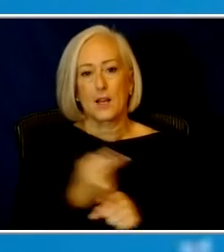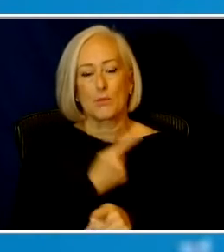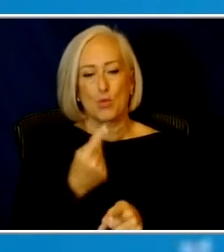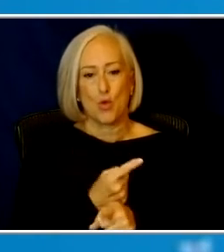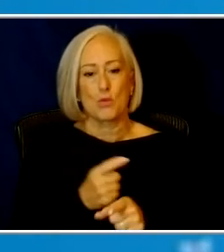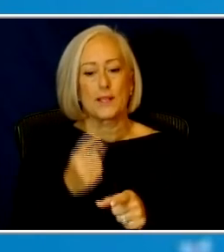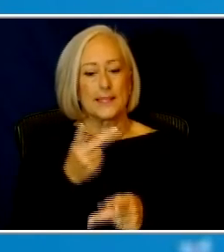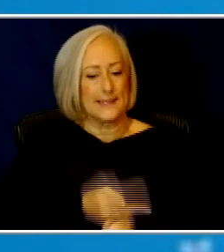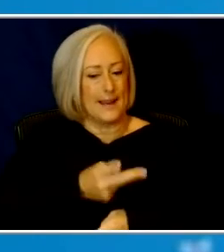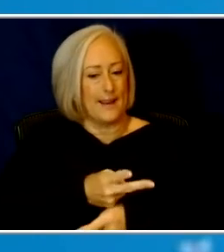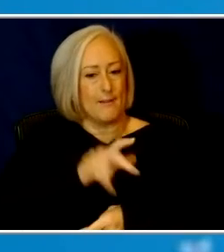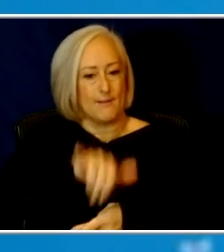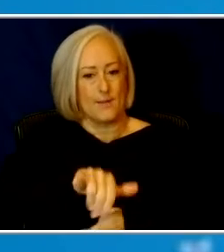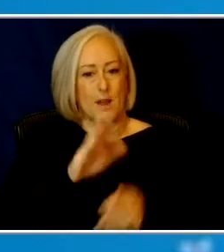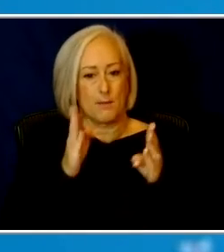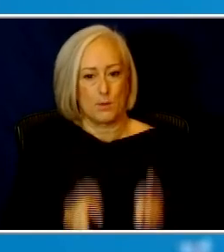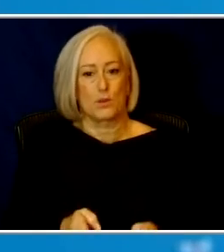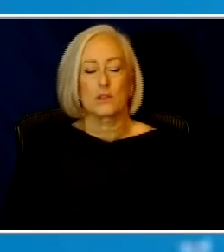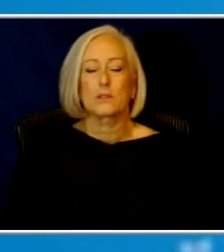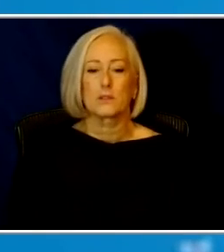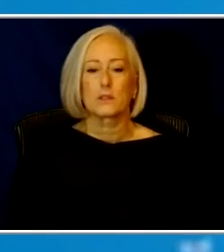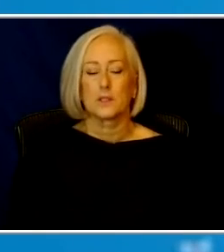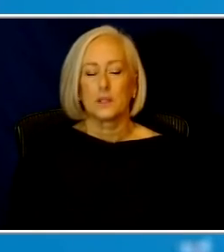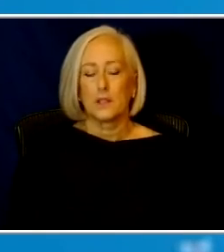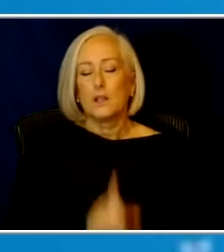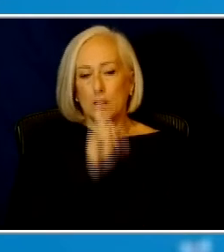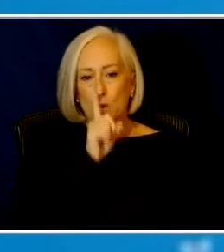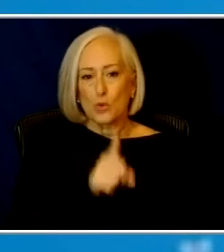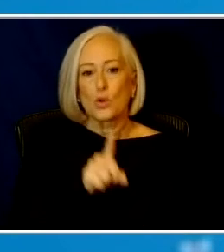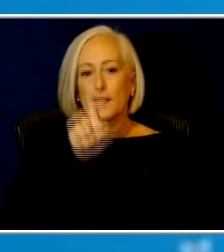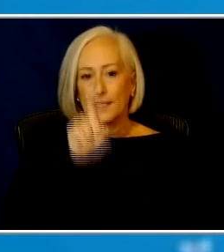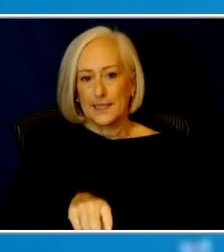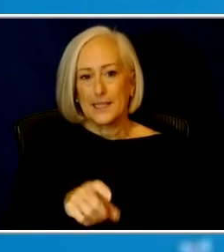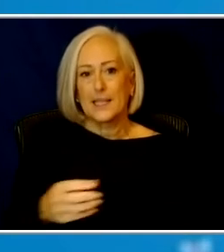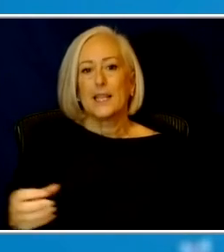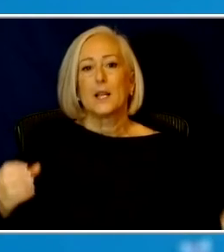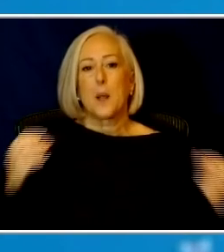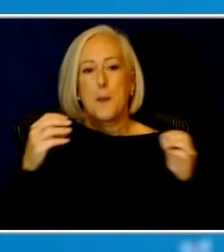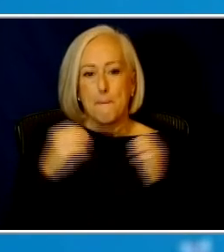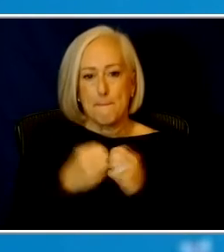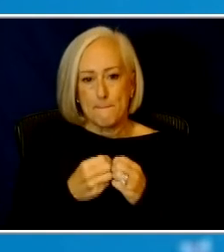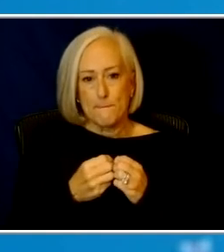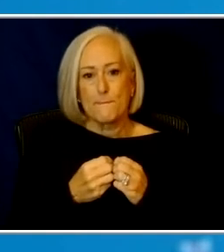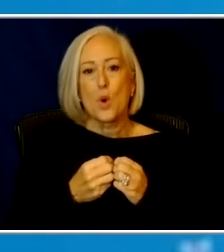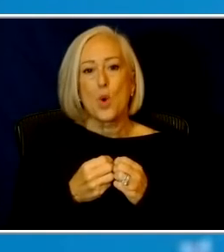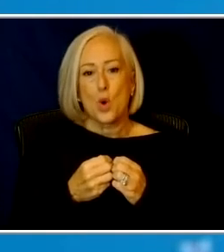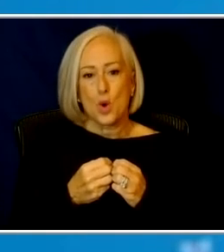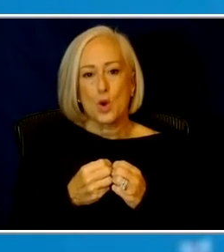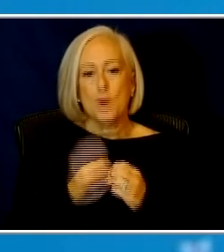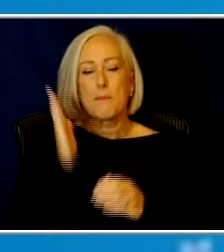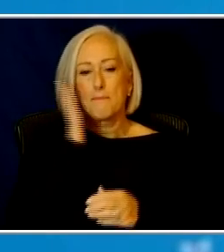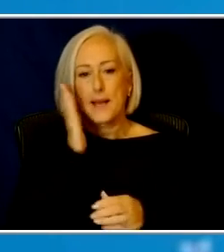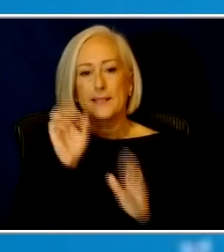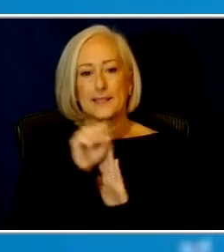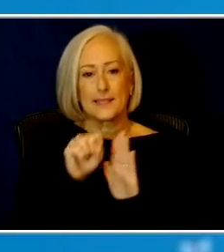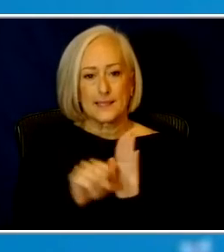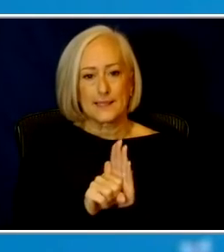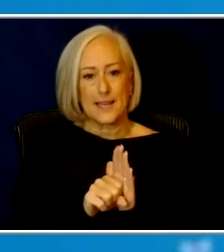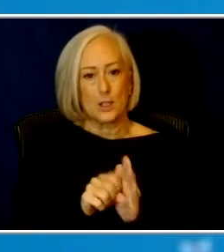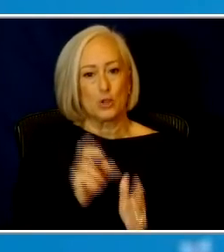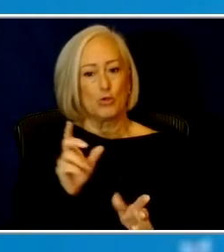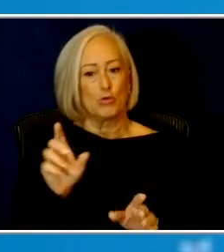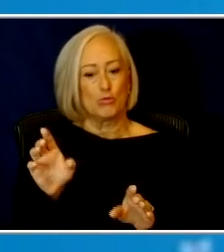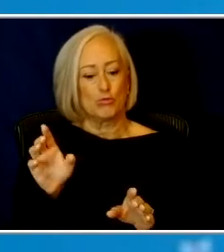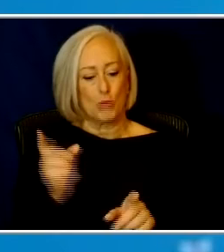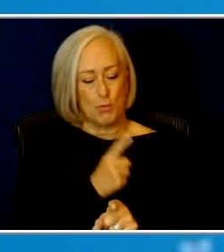patients. We desperately need more involuntary beds in our state to properly care for